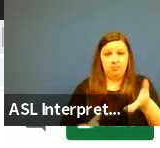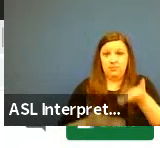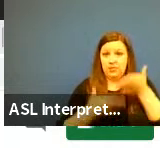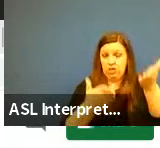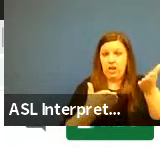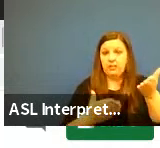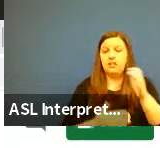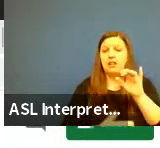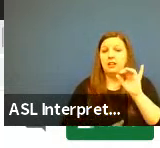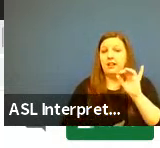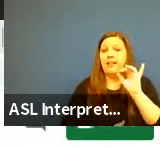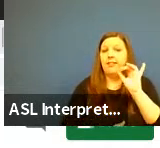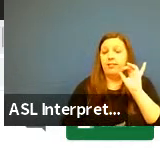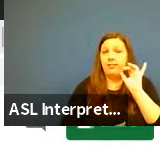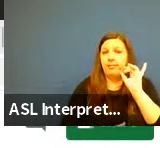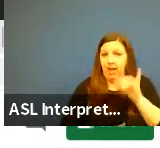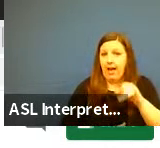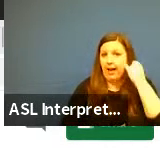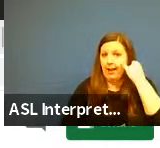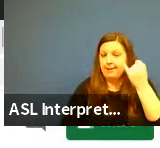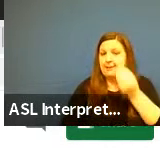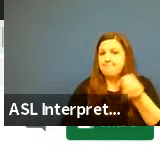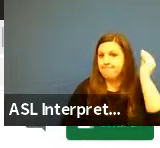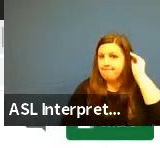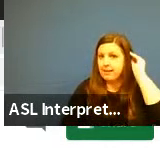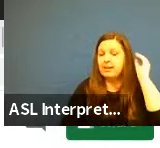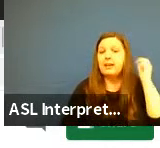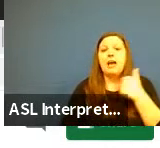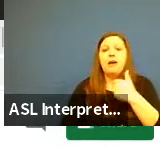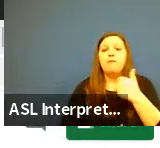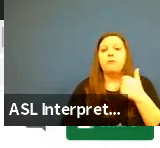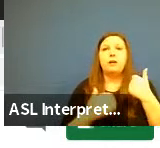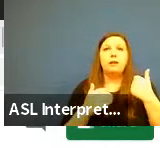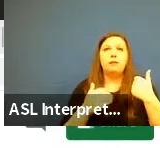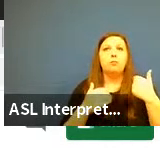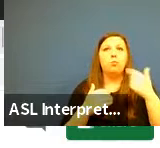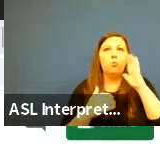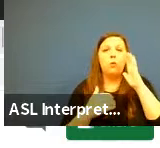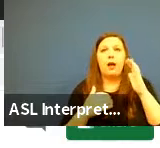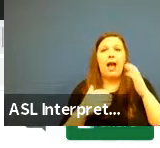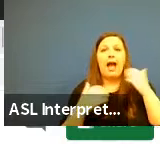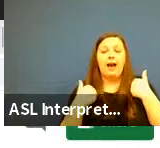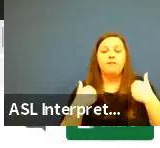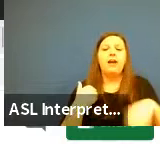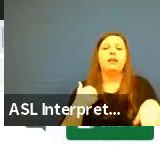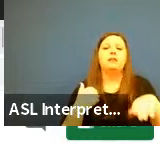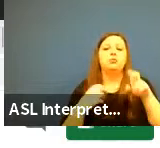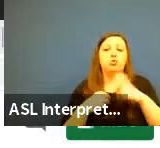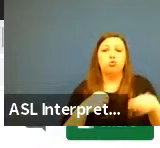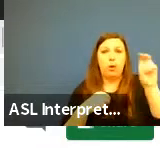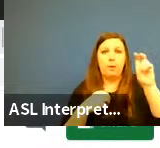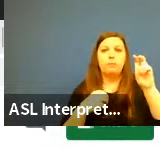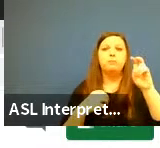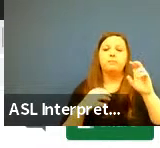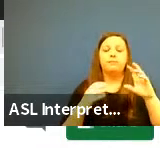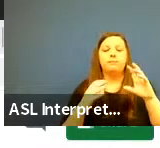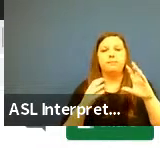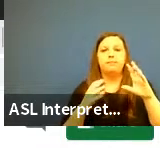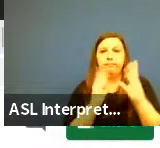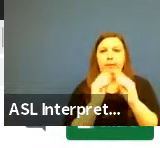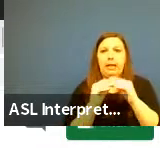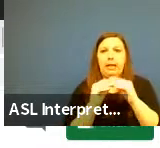particularly if we end up having a retreat, which hopefully we will, in either December or January, where